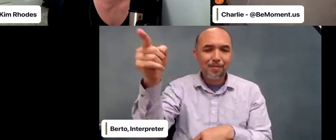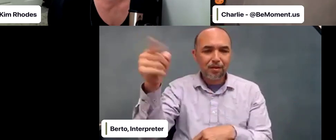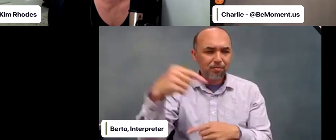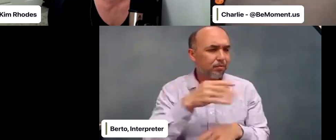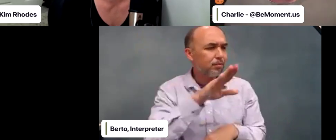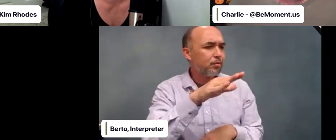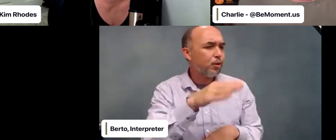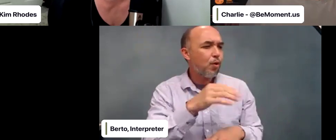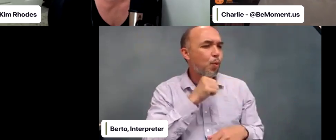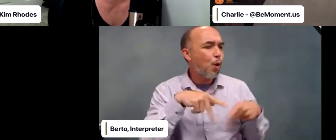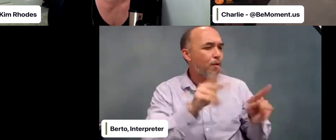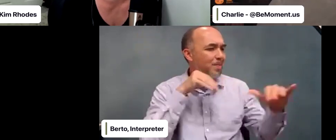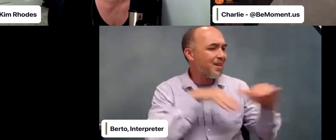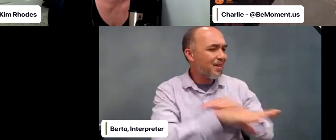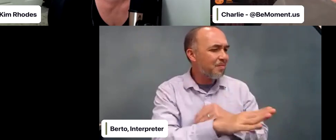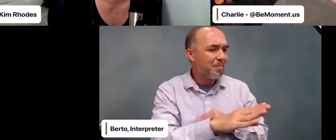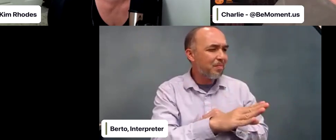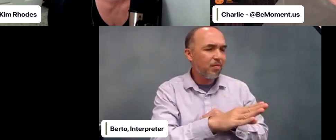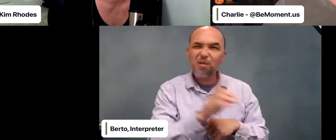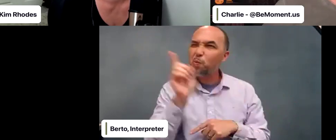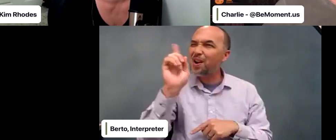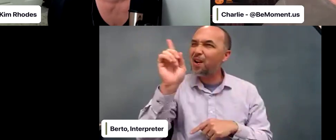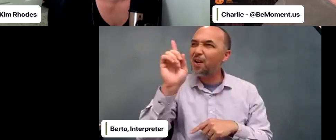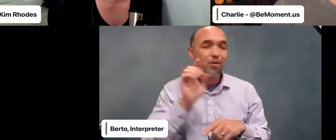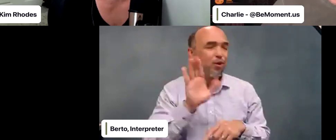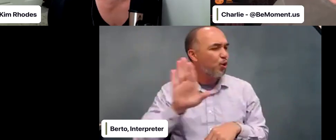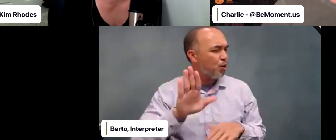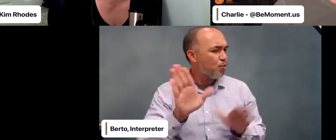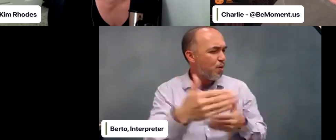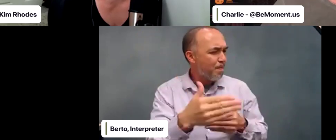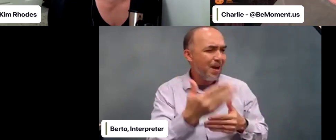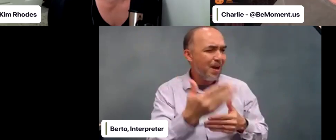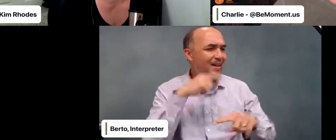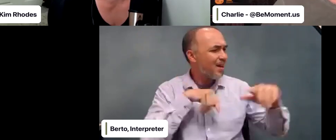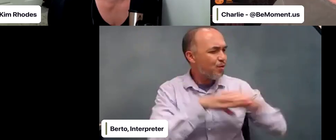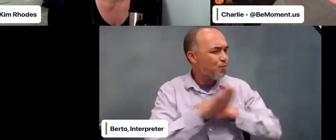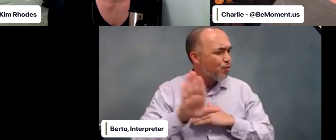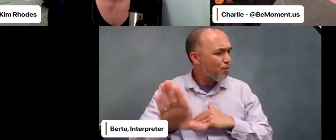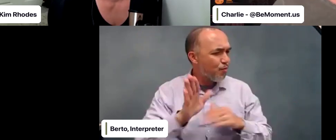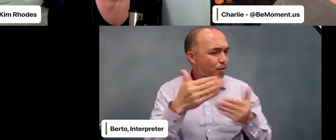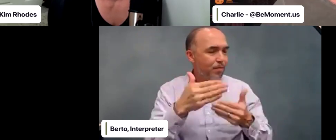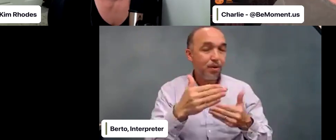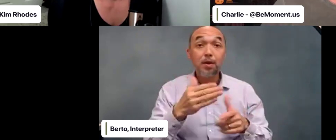In her room. I can't go in her room. And then things started getting weird.